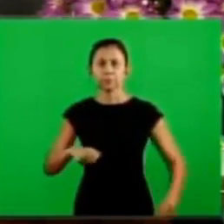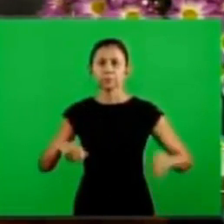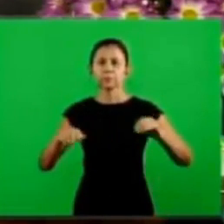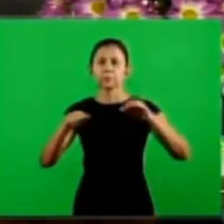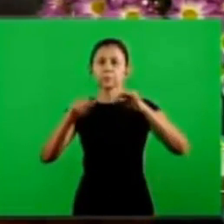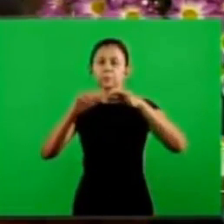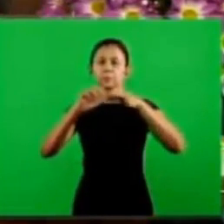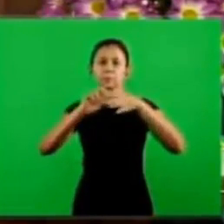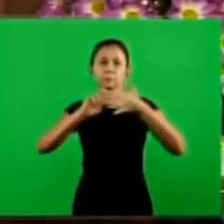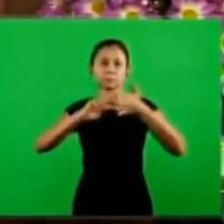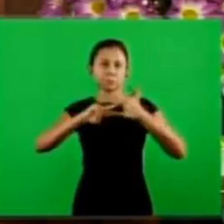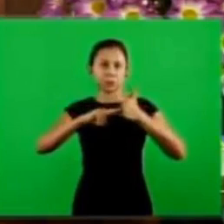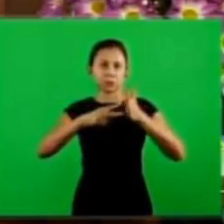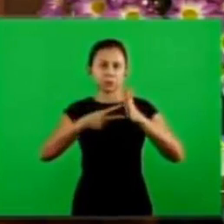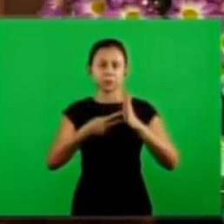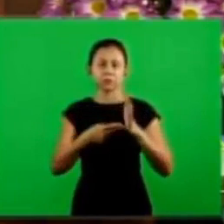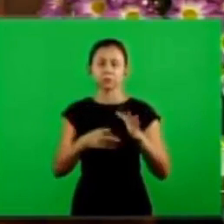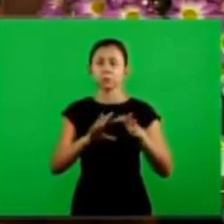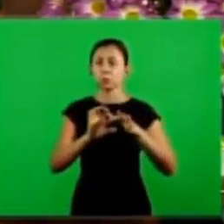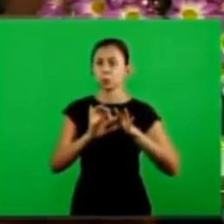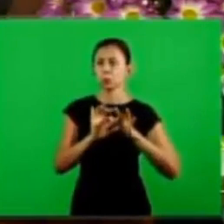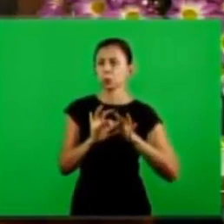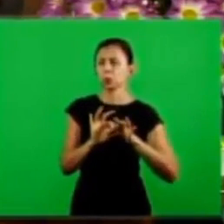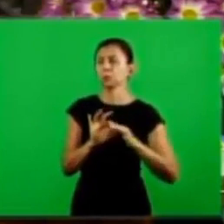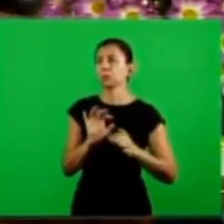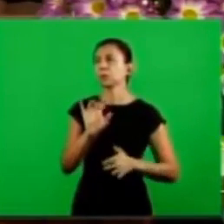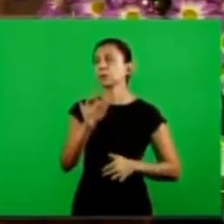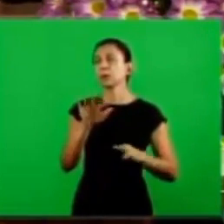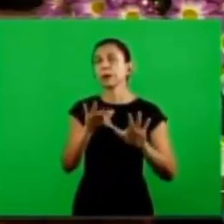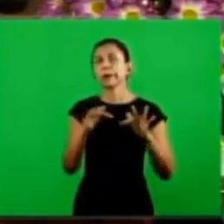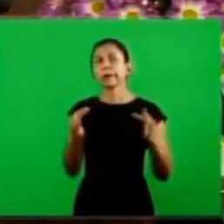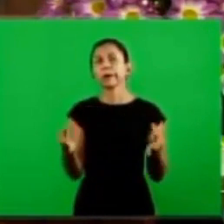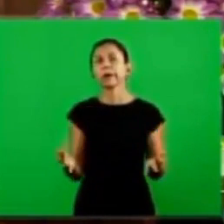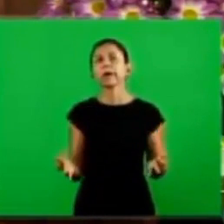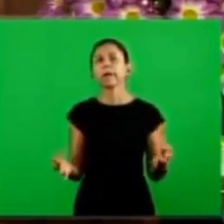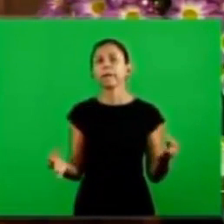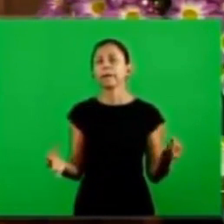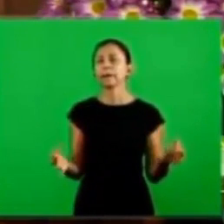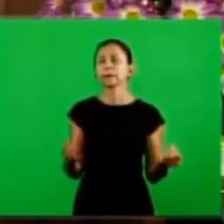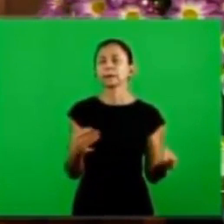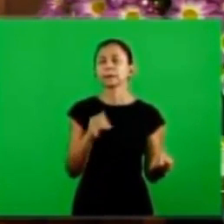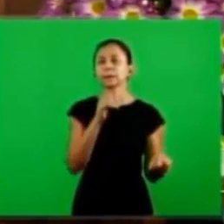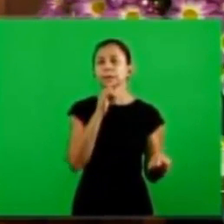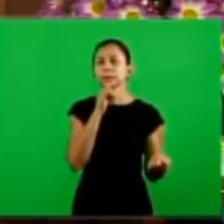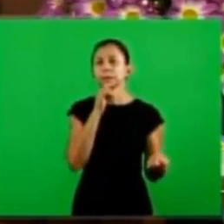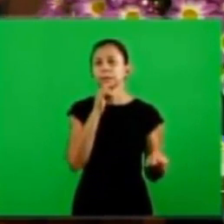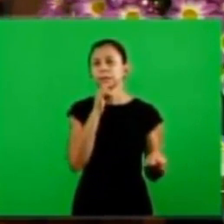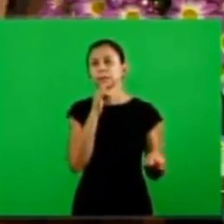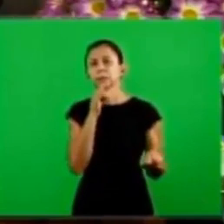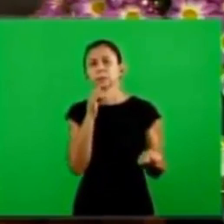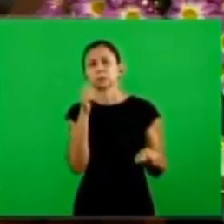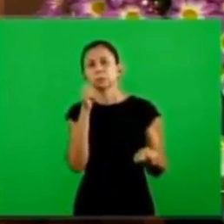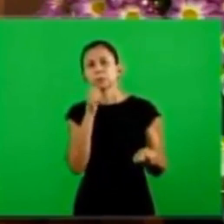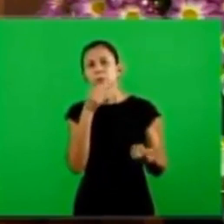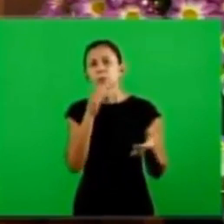transliterated, a koinonia. So it's a word that has a connection